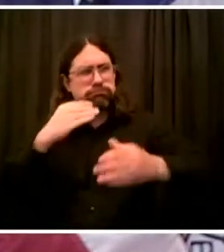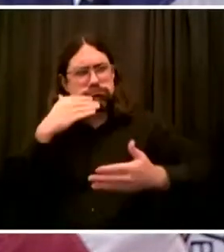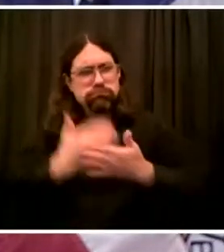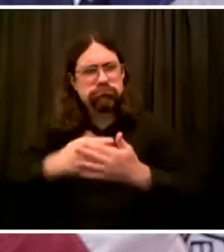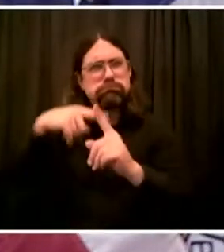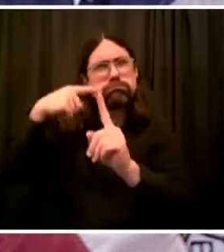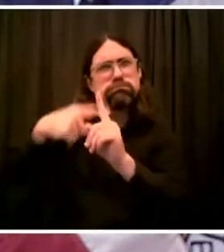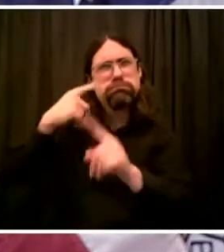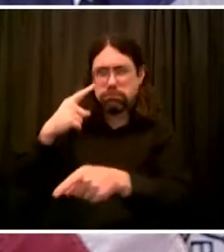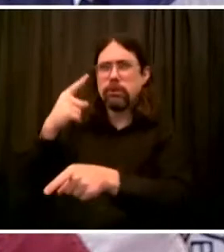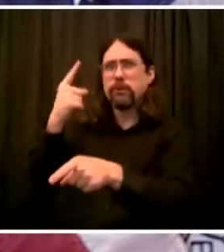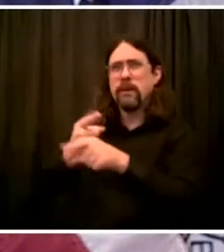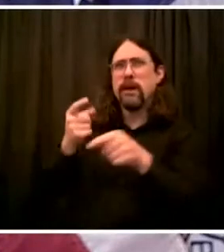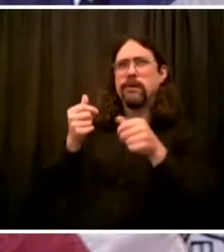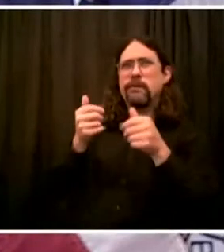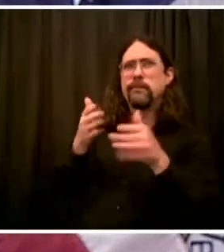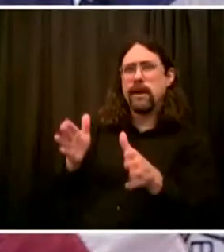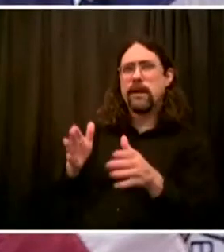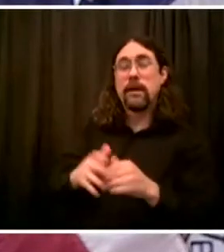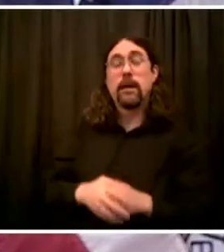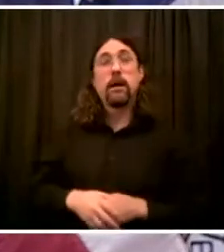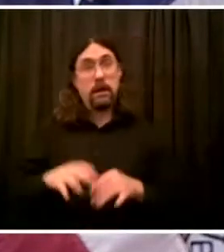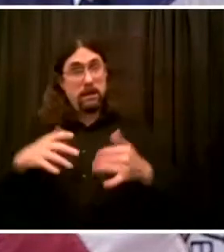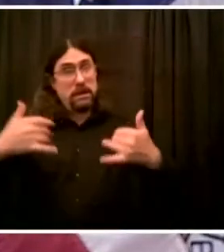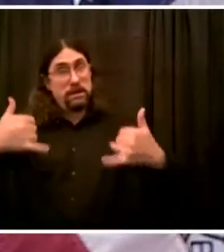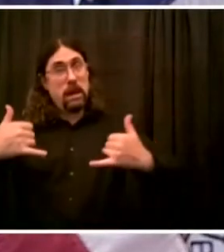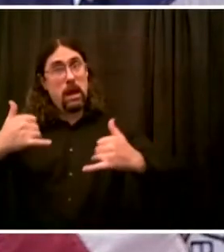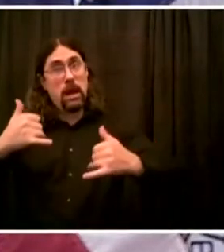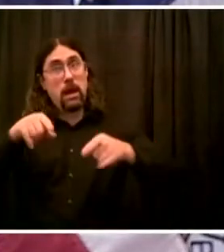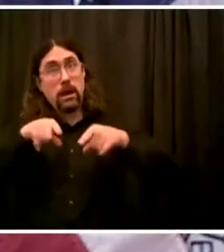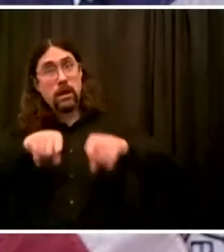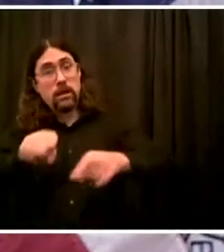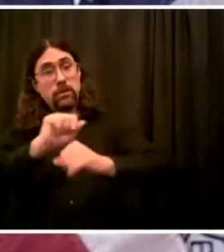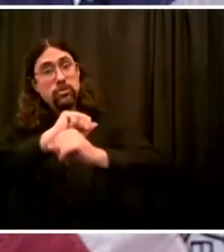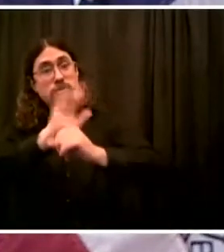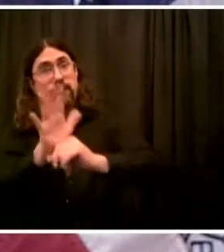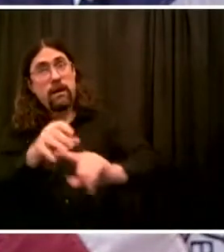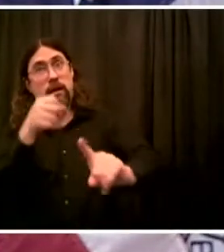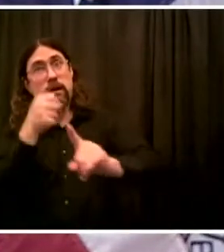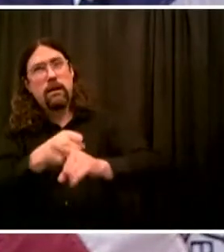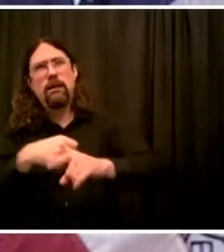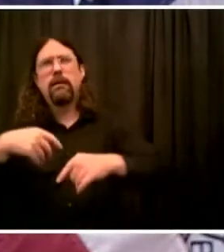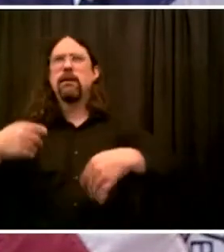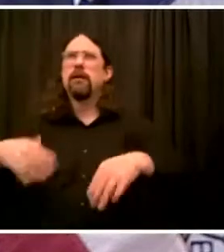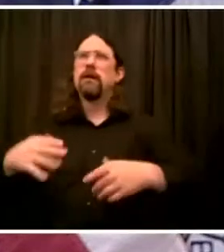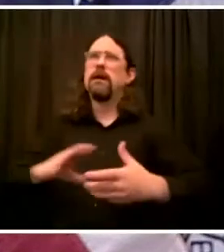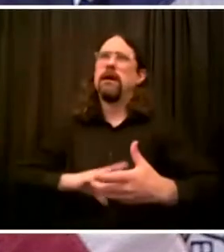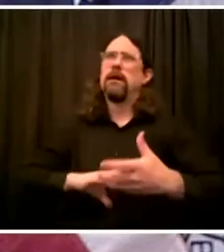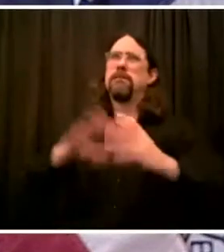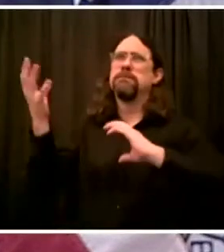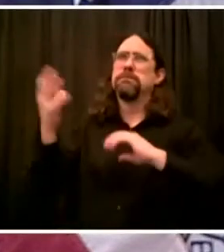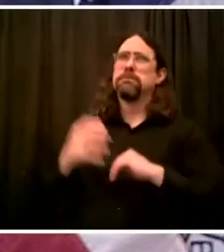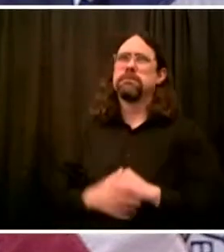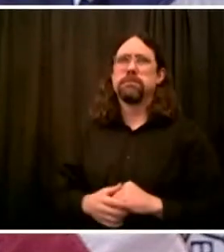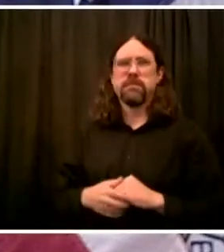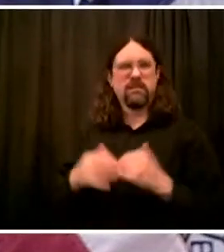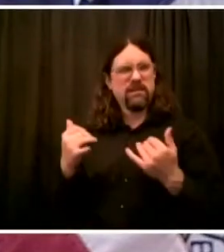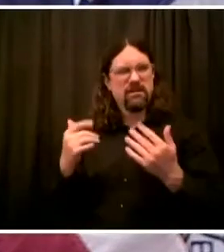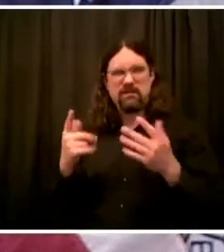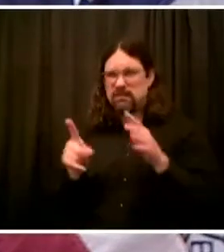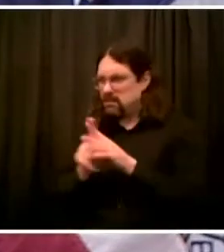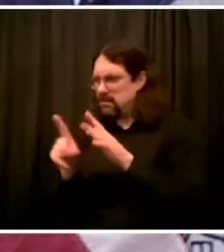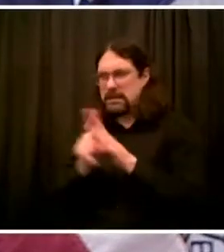really complex and very emotional. And we have to figure out how to deal with those better. So certainly for all the folks out there who have said, can